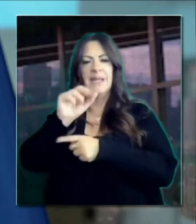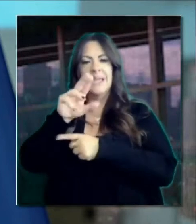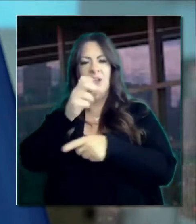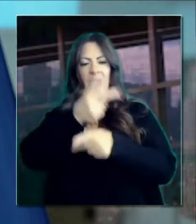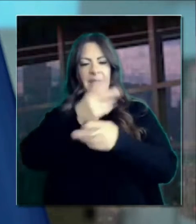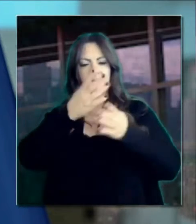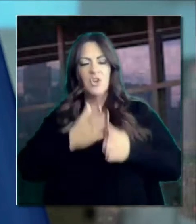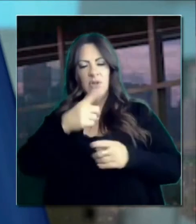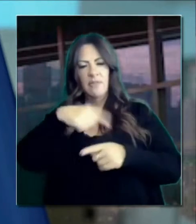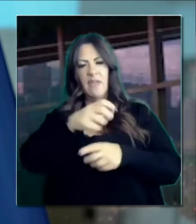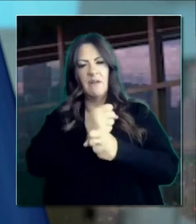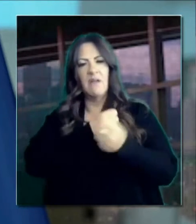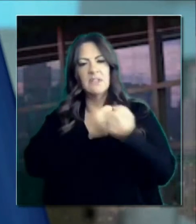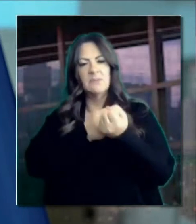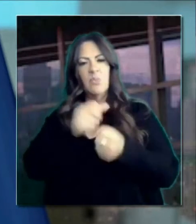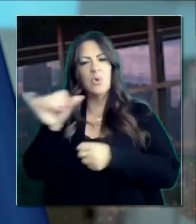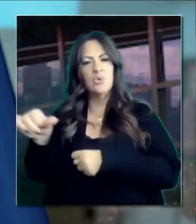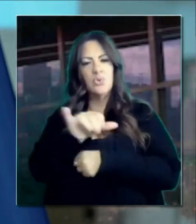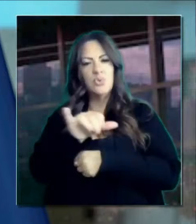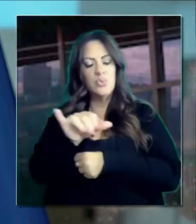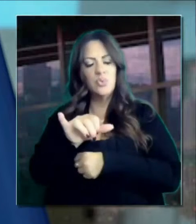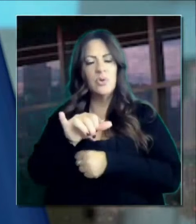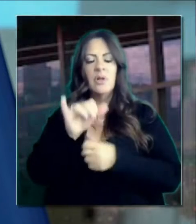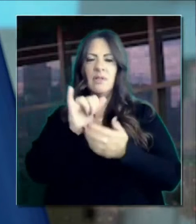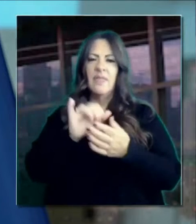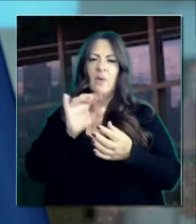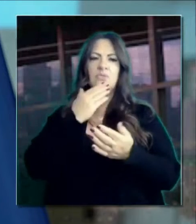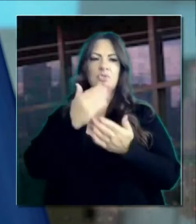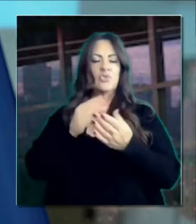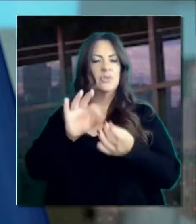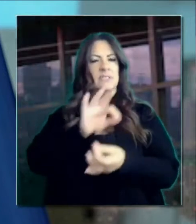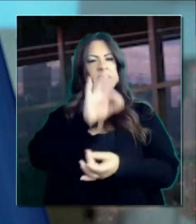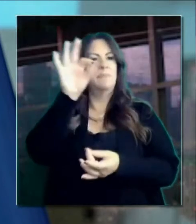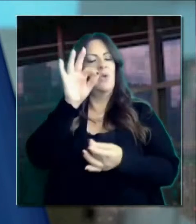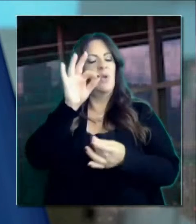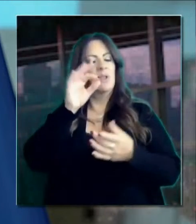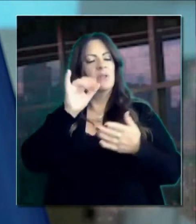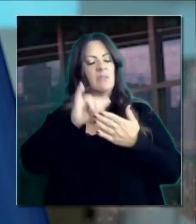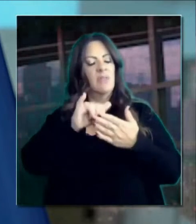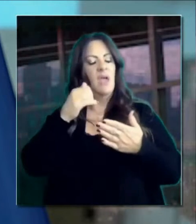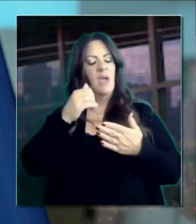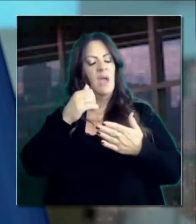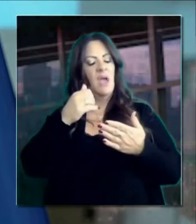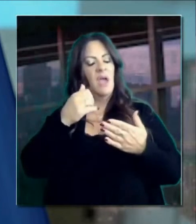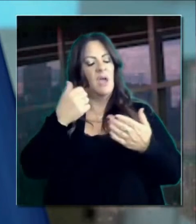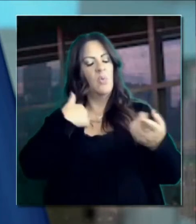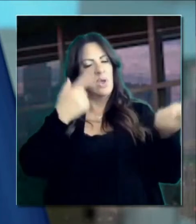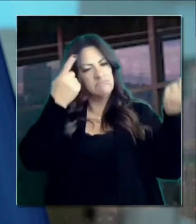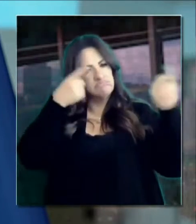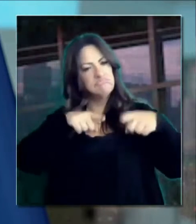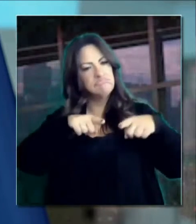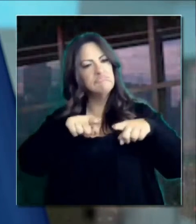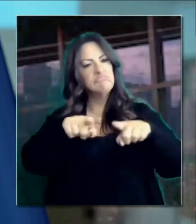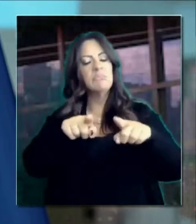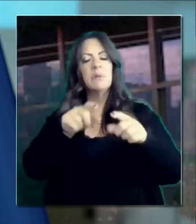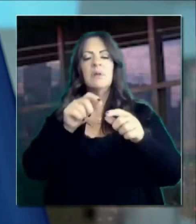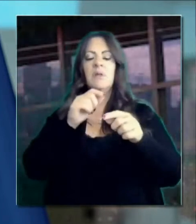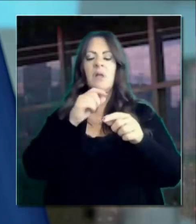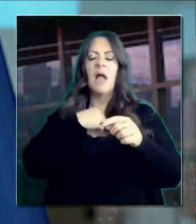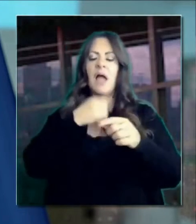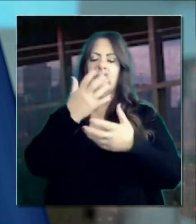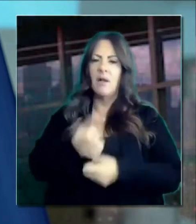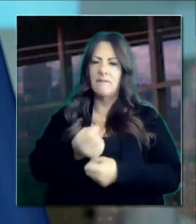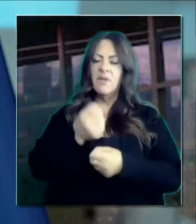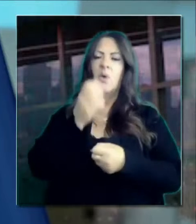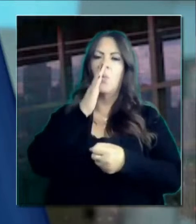were supported as well. So it's the spirit that we enter into these negotiations, and that spirit, I'm confident, will get us